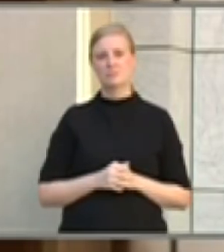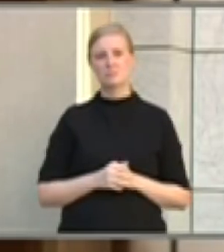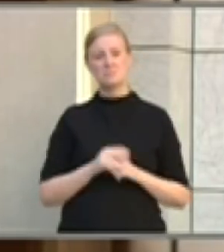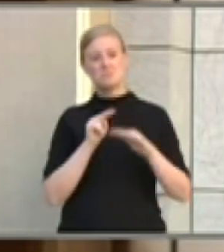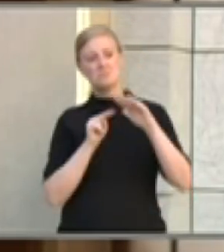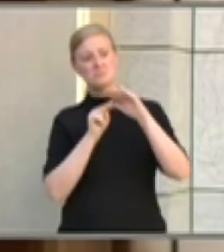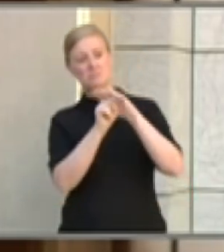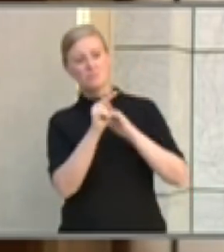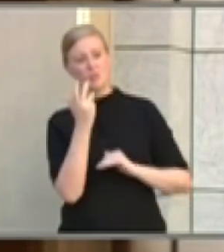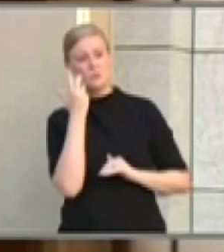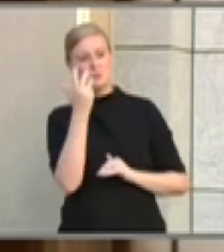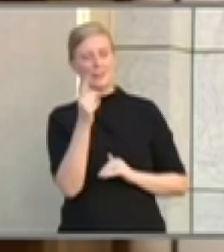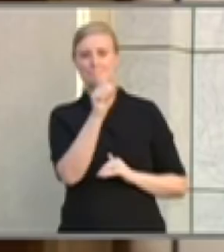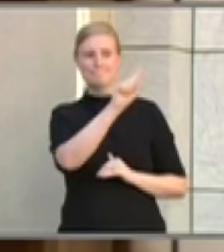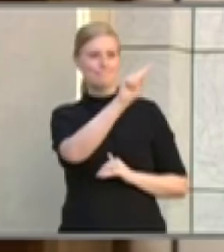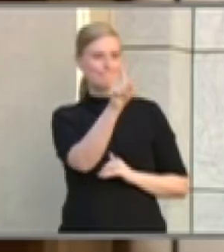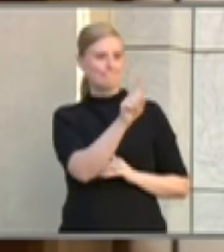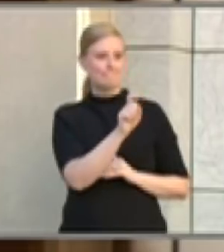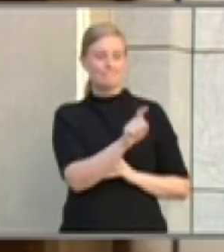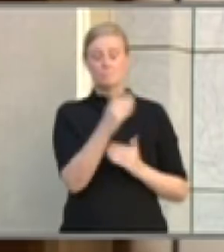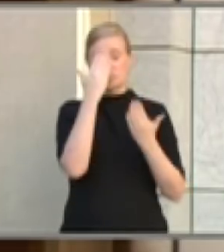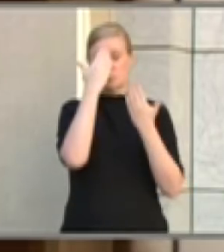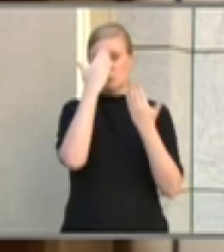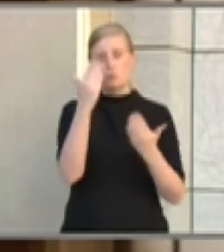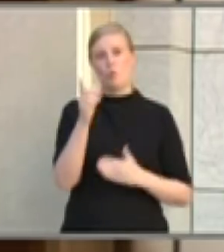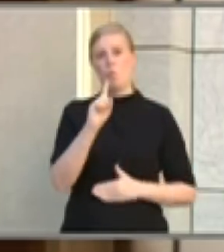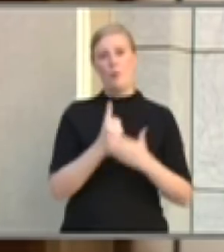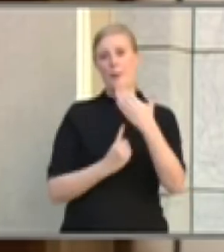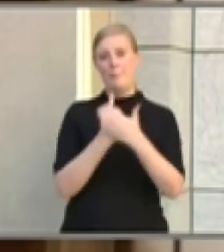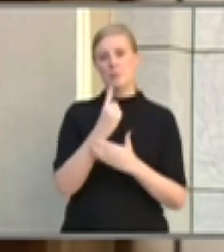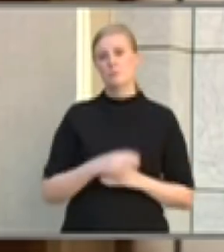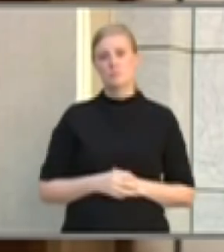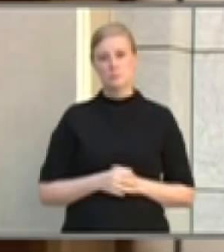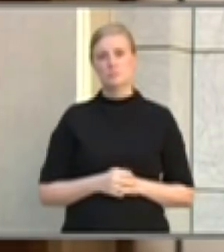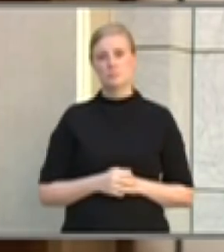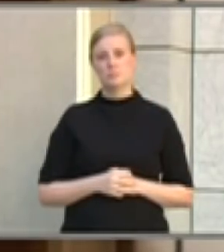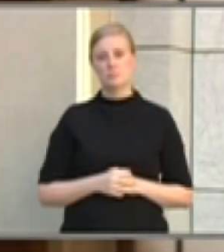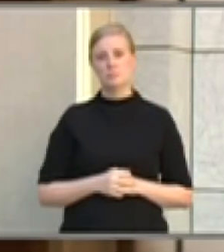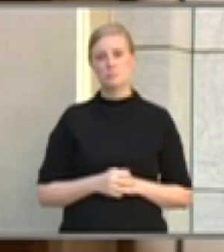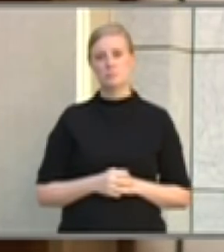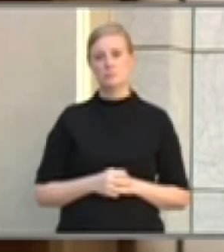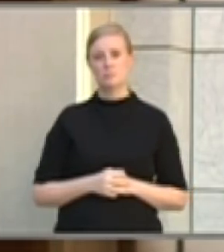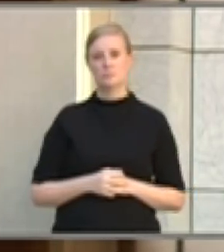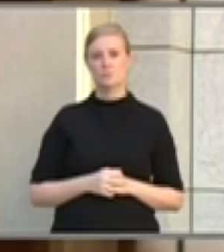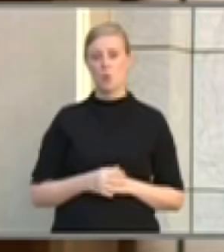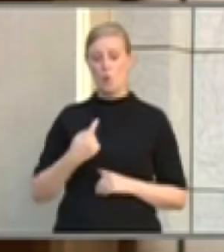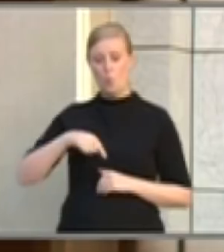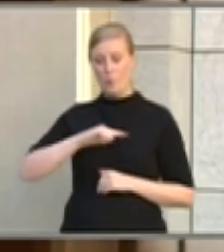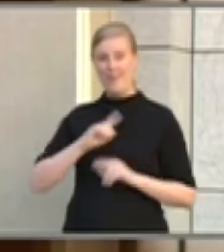we will face in the months ahead, and our decisions have been calibrated to that